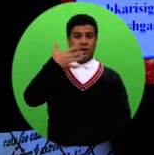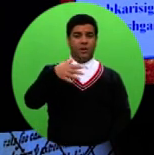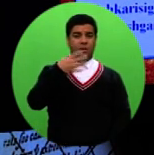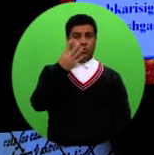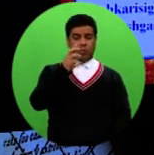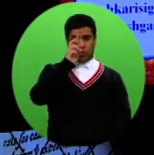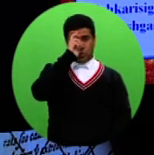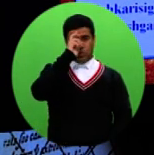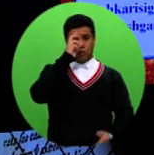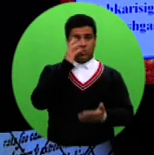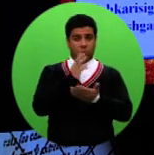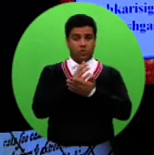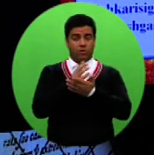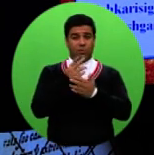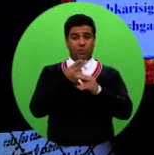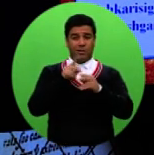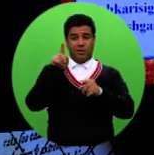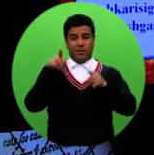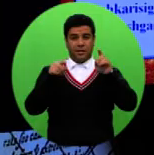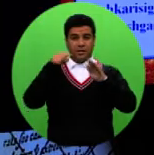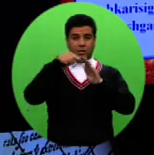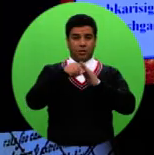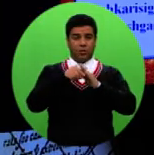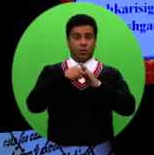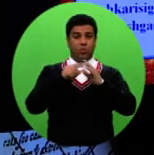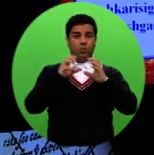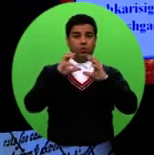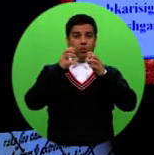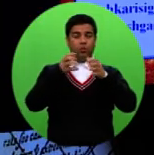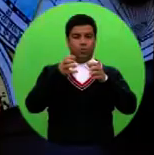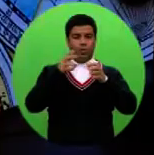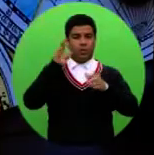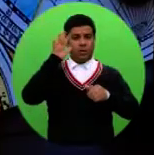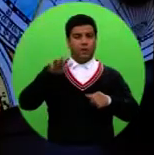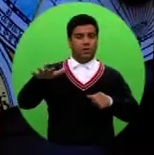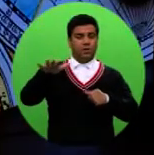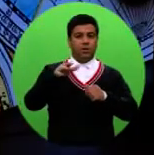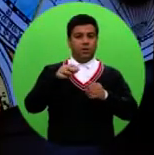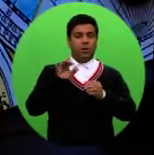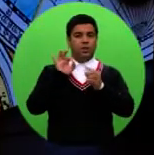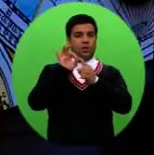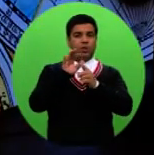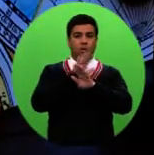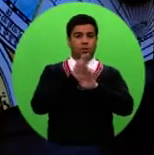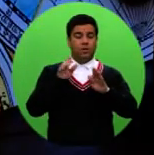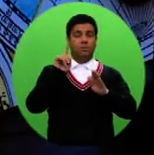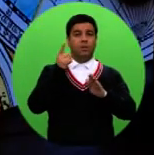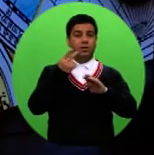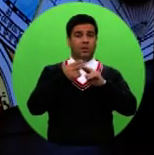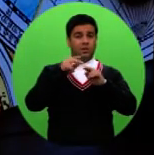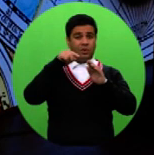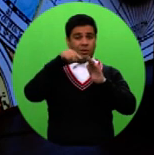54 davlat mavjud bo'lib, shulardan ba'zi birlari dunyo okeaniga chiqa olmaydi. Va yer yuzidagi dunyo okeaniga